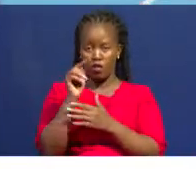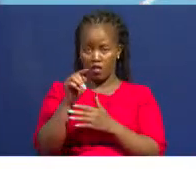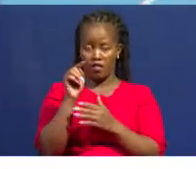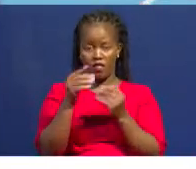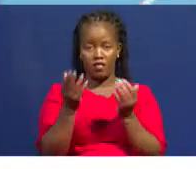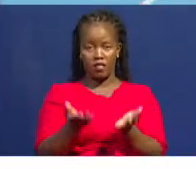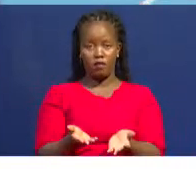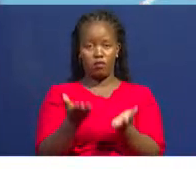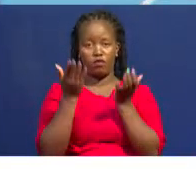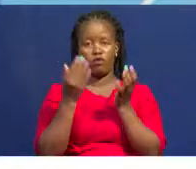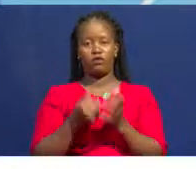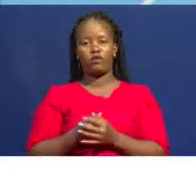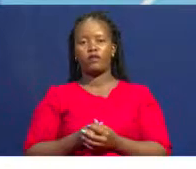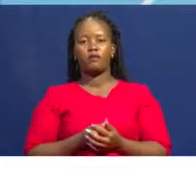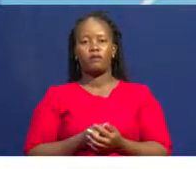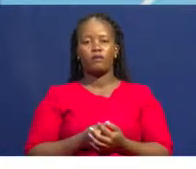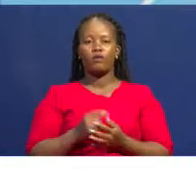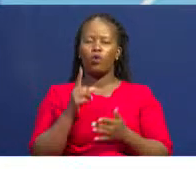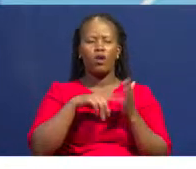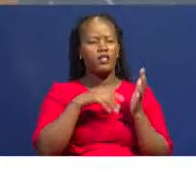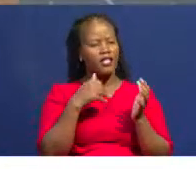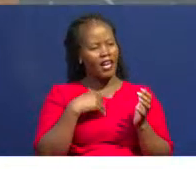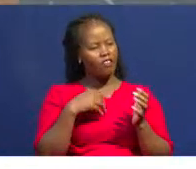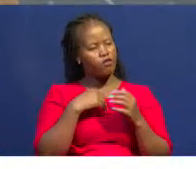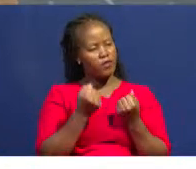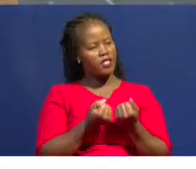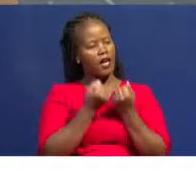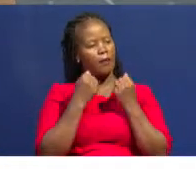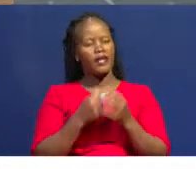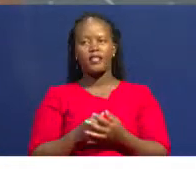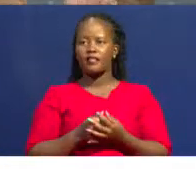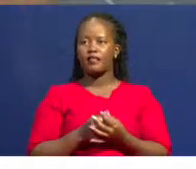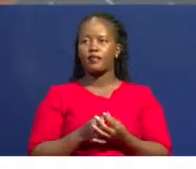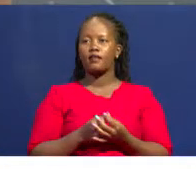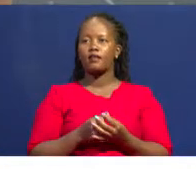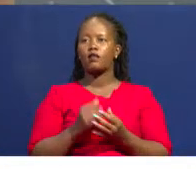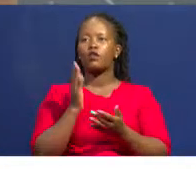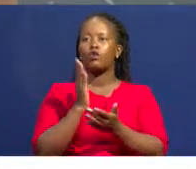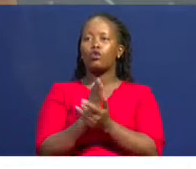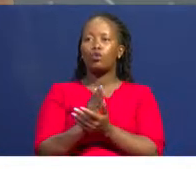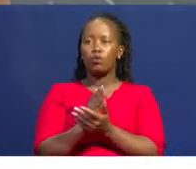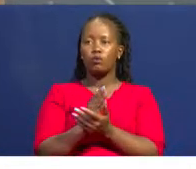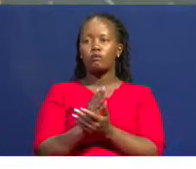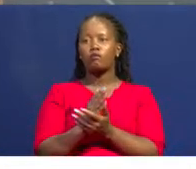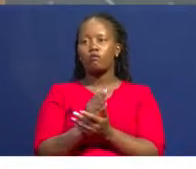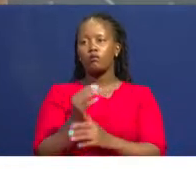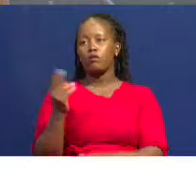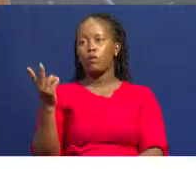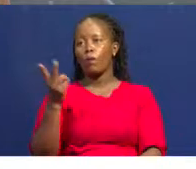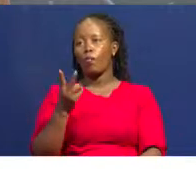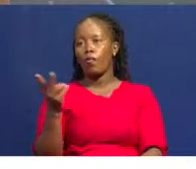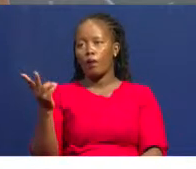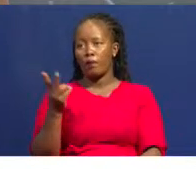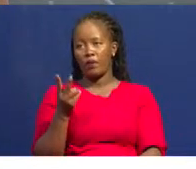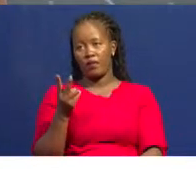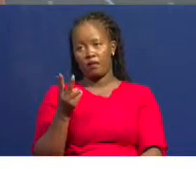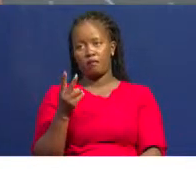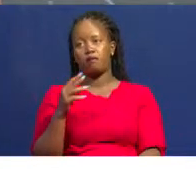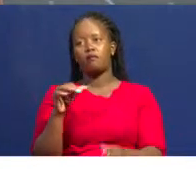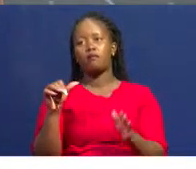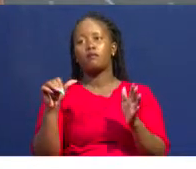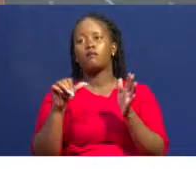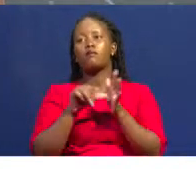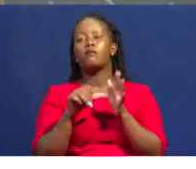his team. What exactly has been happening? Yeah, you see, as Kerry has mentioned, and engineer, you see the